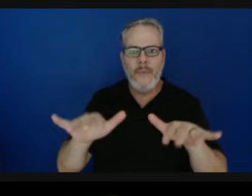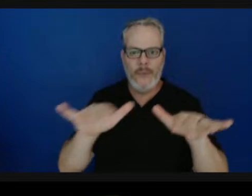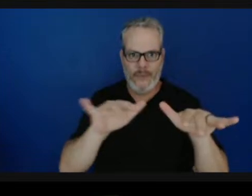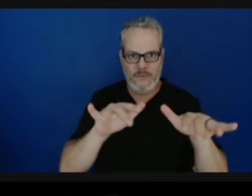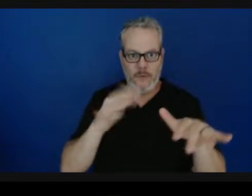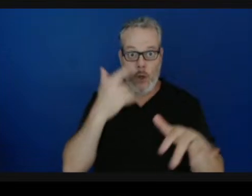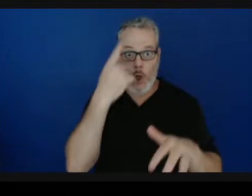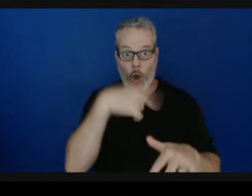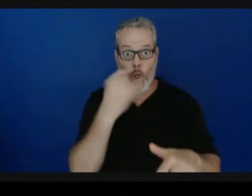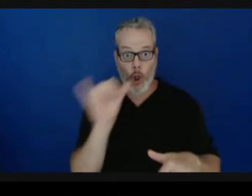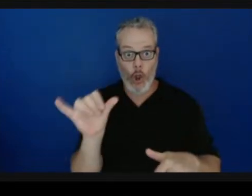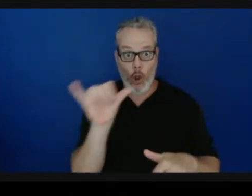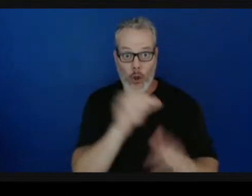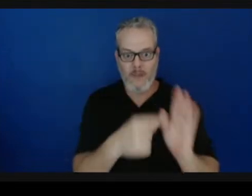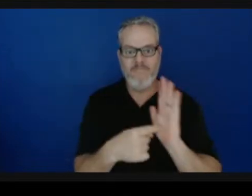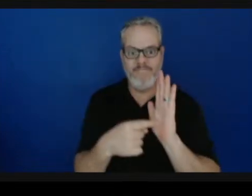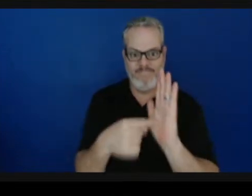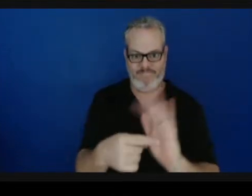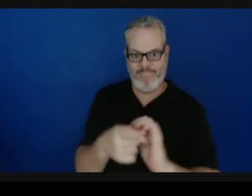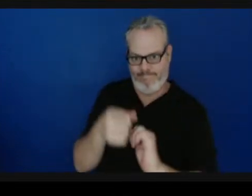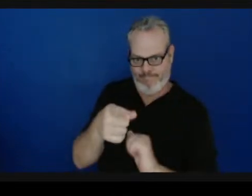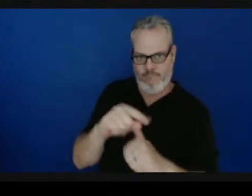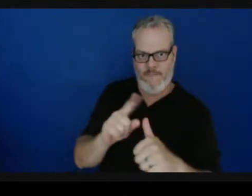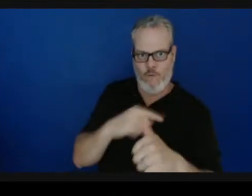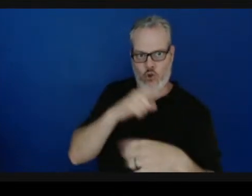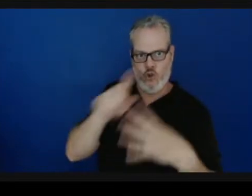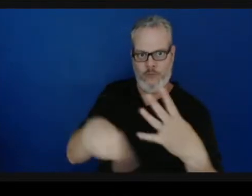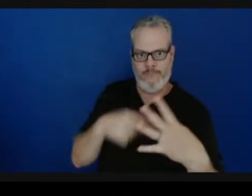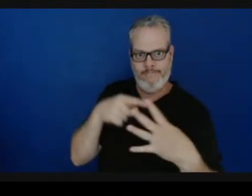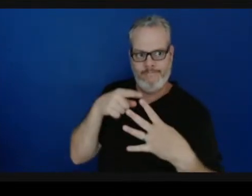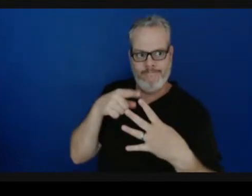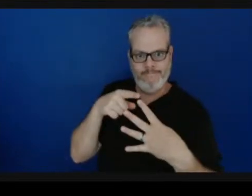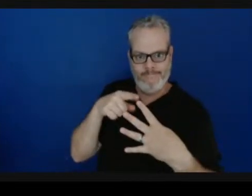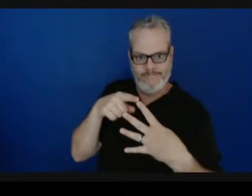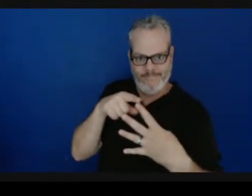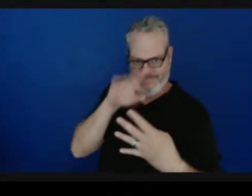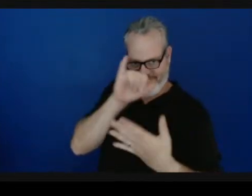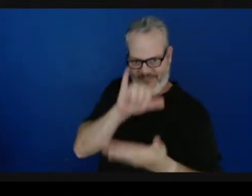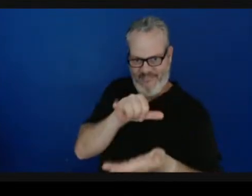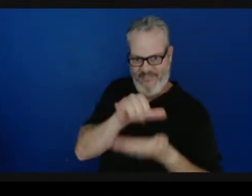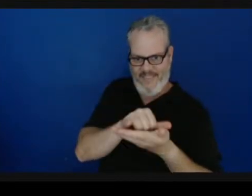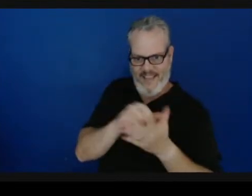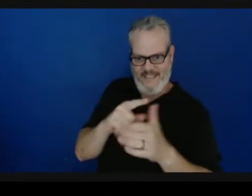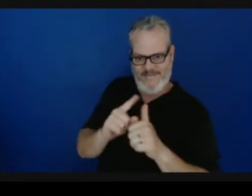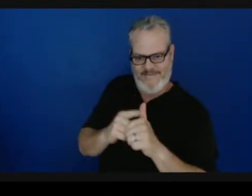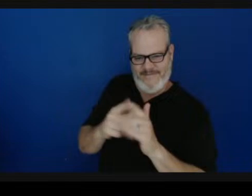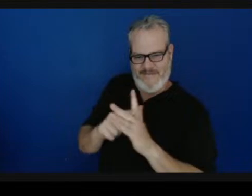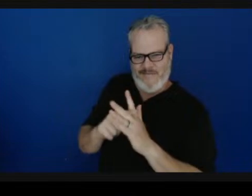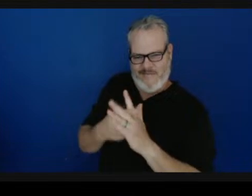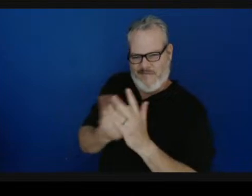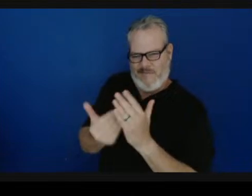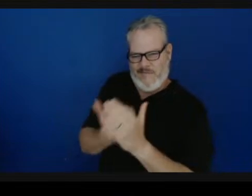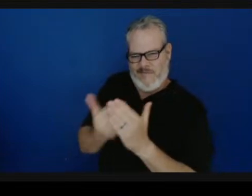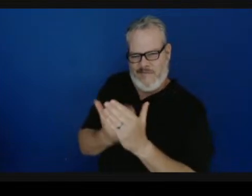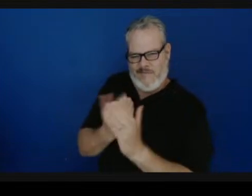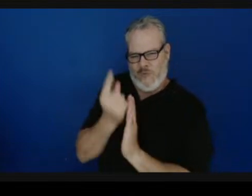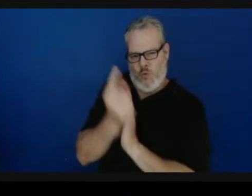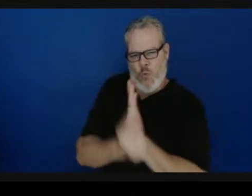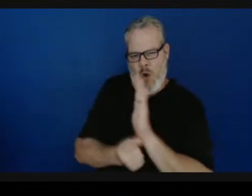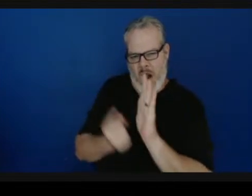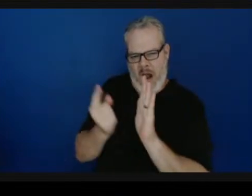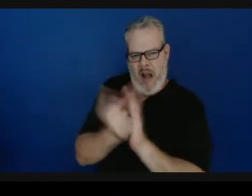like. Here's the very first phase, which is that initial 1-hour eruption with 2 small pads of